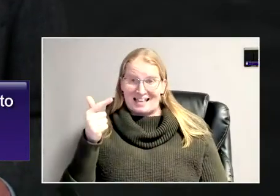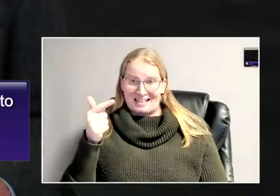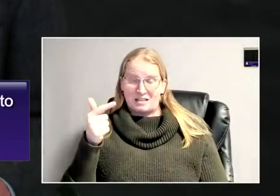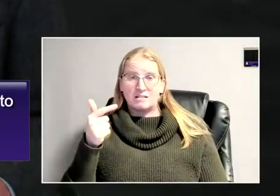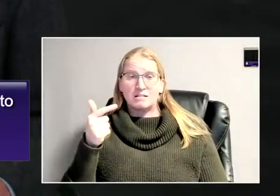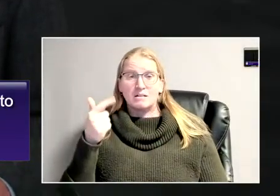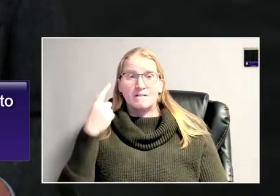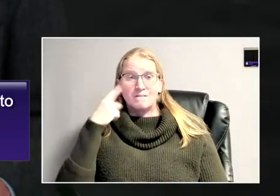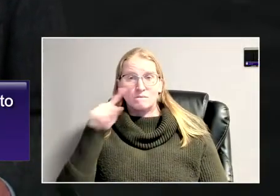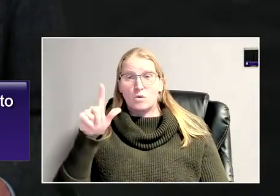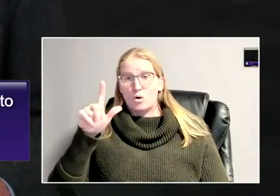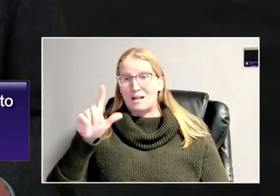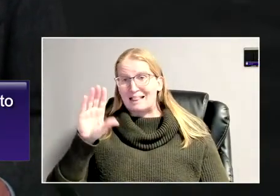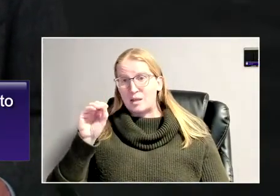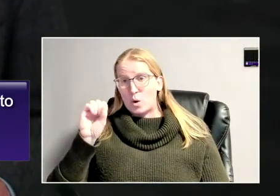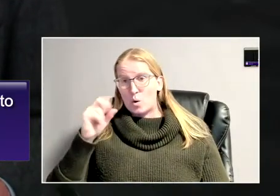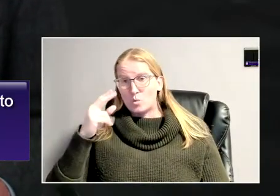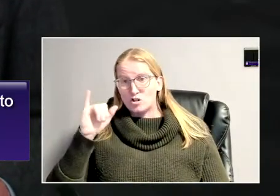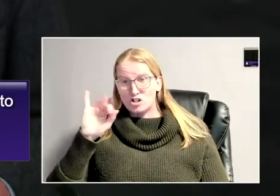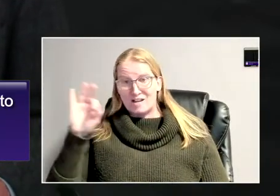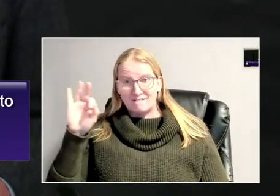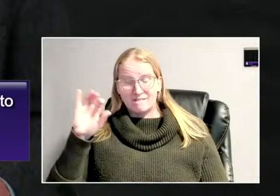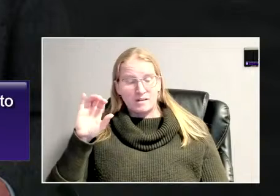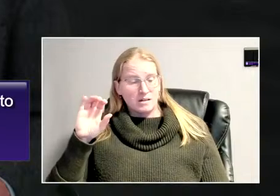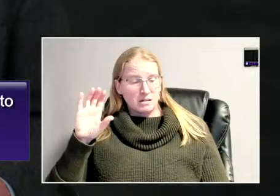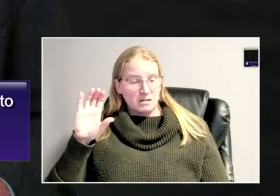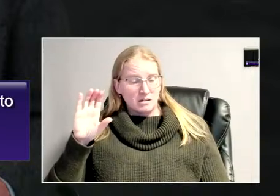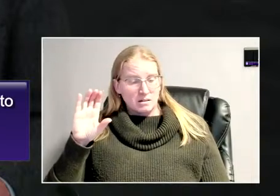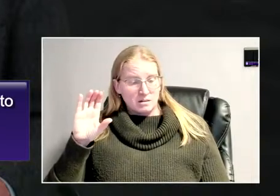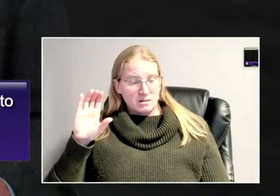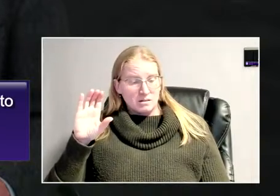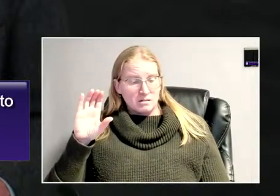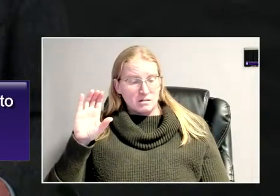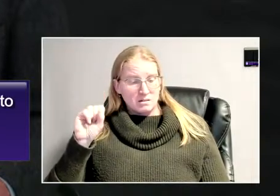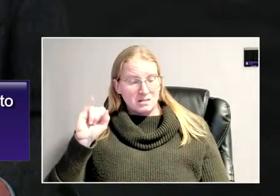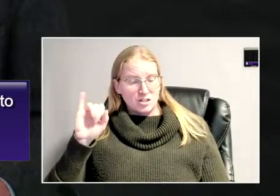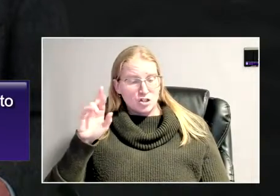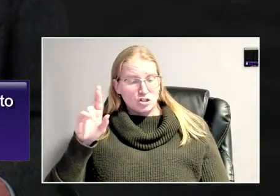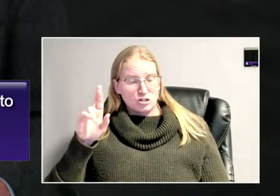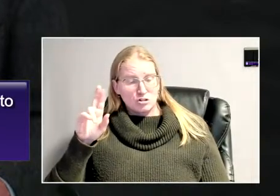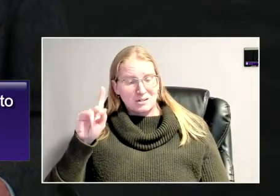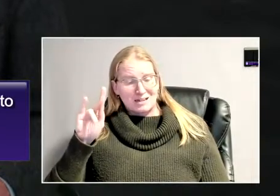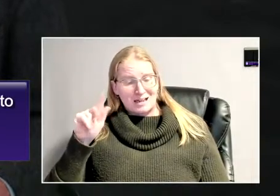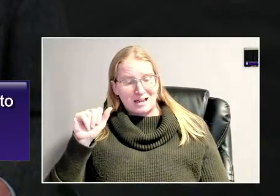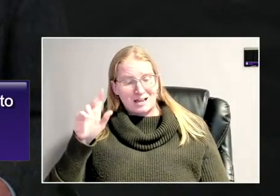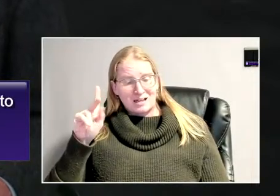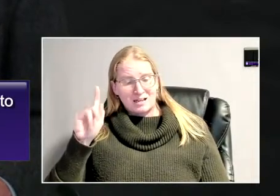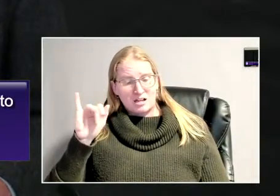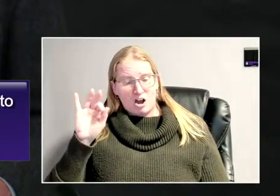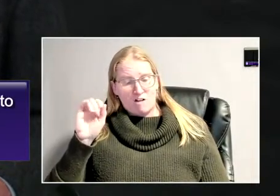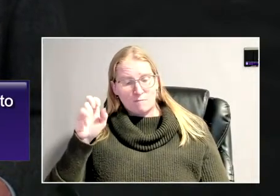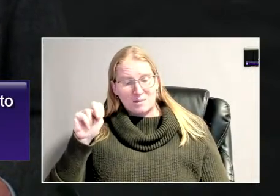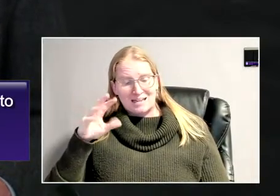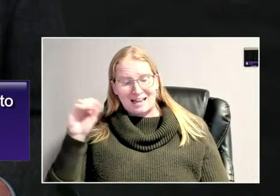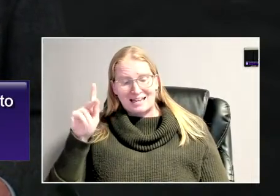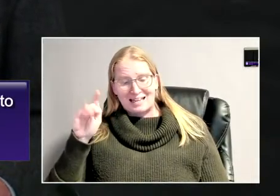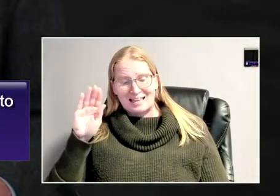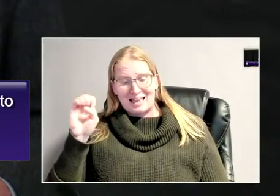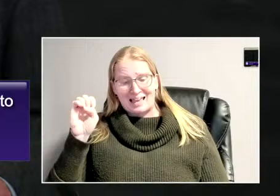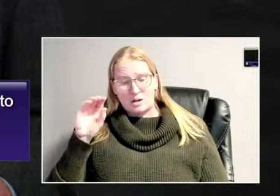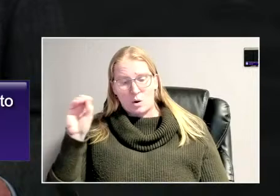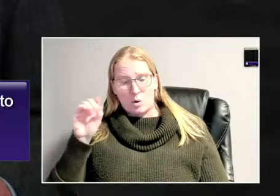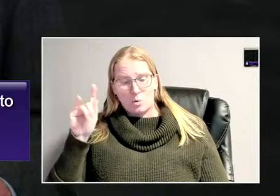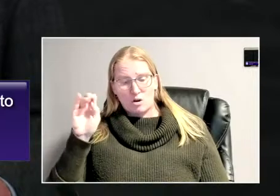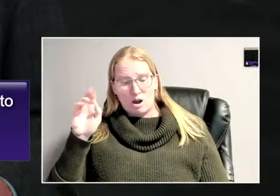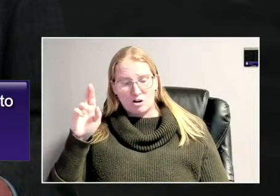Leo Schiff cira calman and Kate o Conor uh be appointed to serve on the